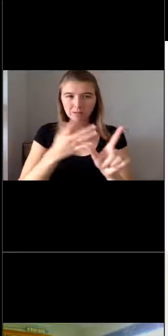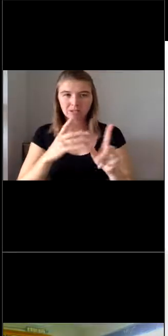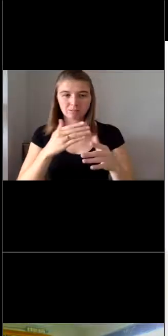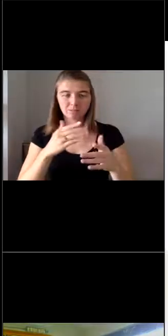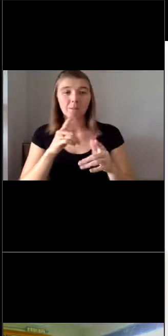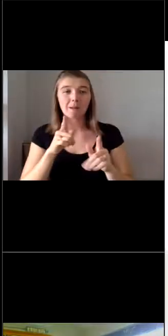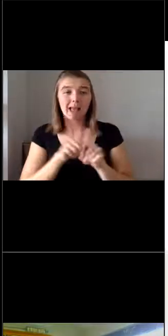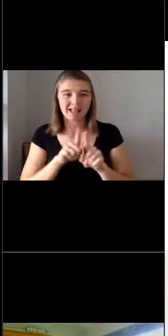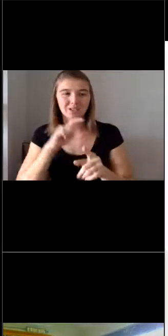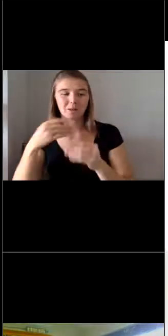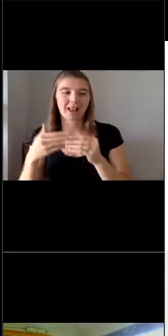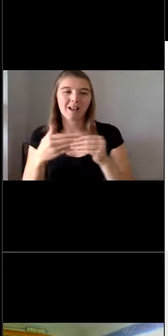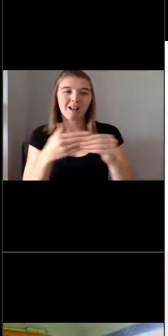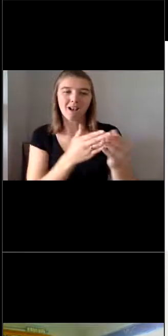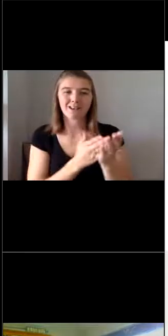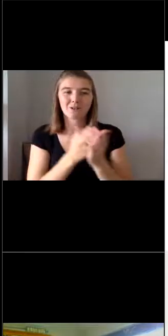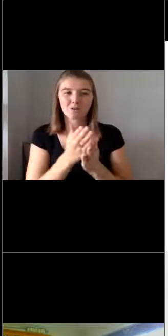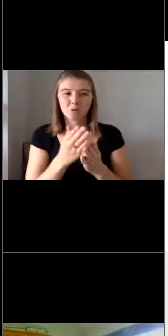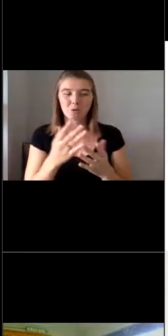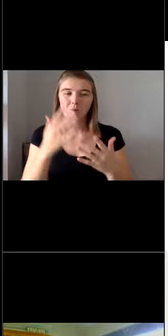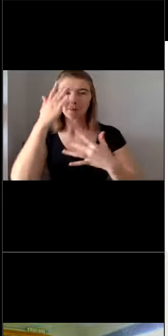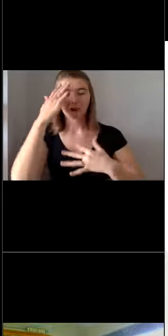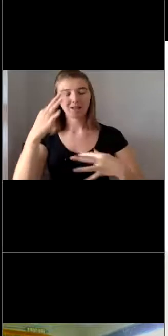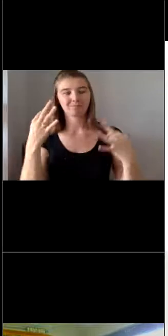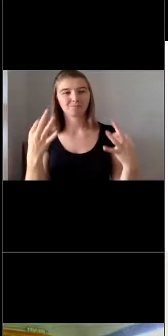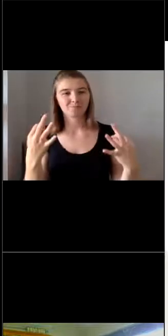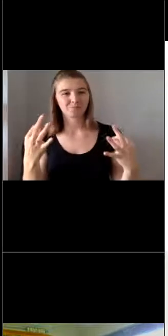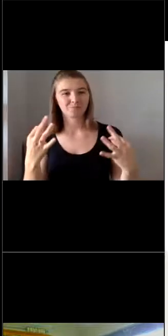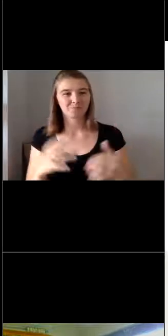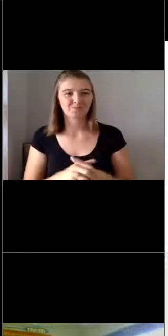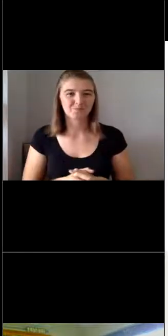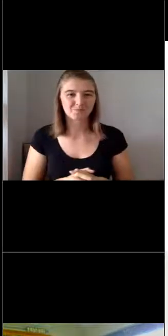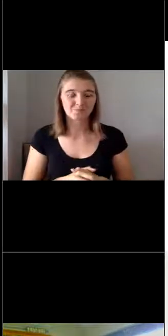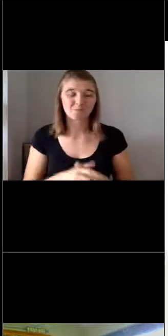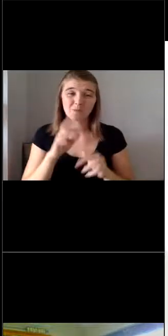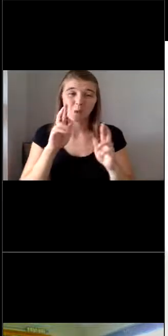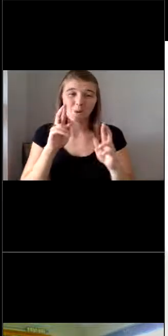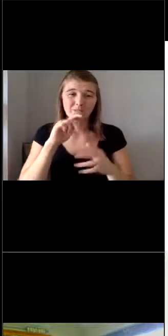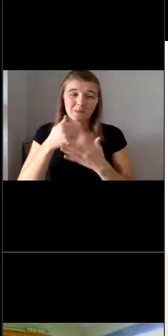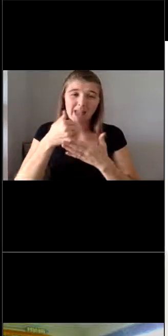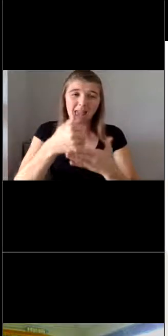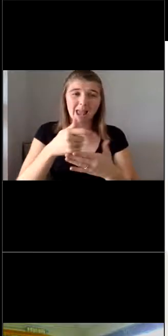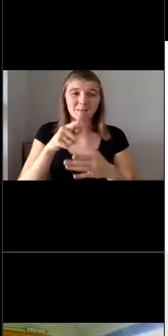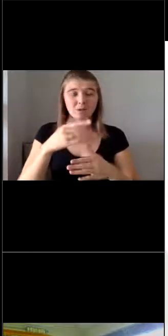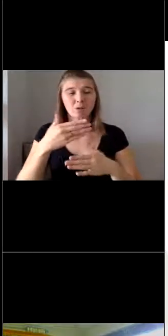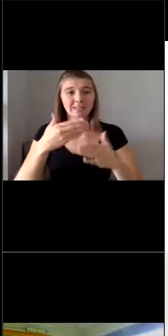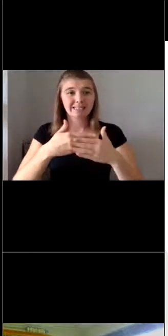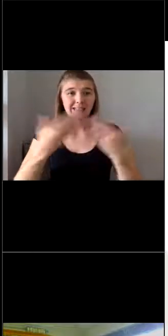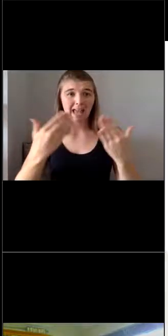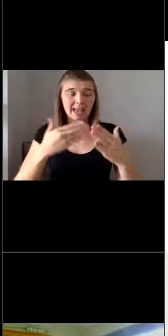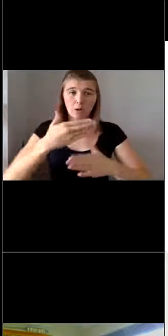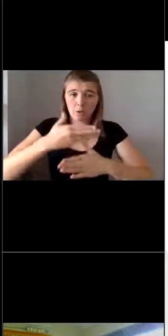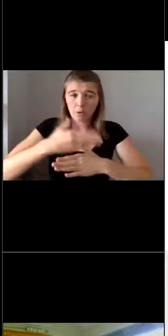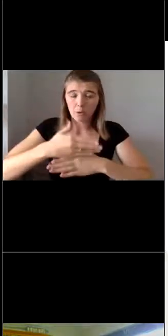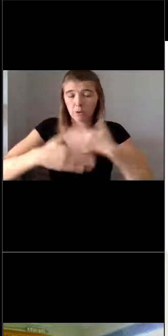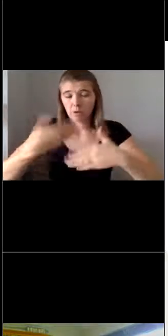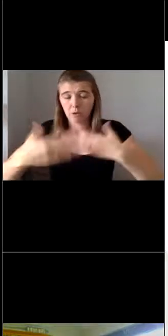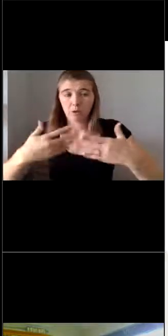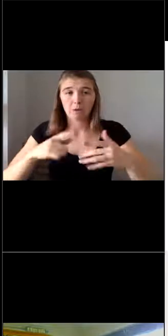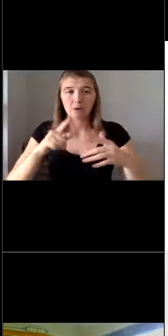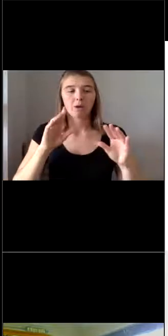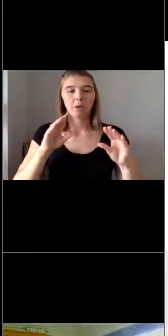presentations. Really, really worth sticking around for. It'll help to give you that little moment of pause within your day. And it's a skill that you can take away with you and